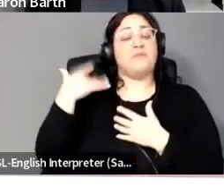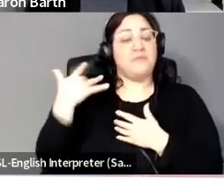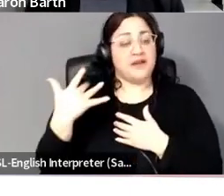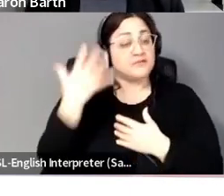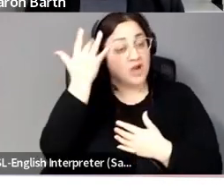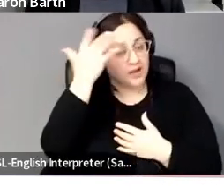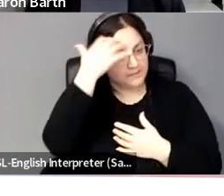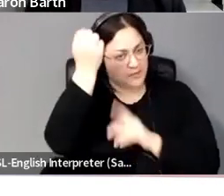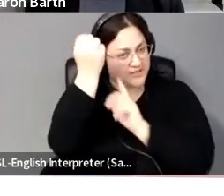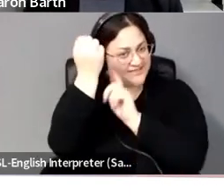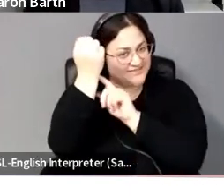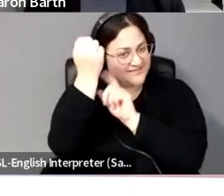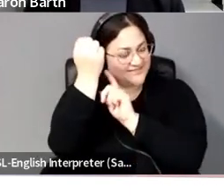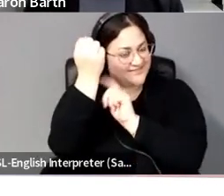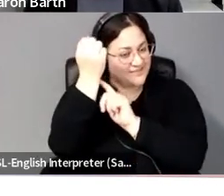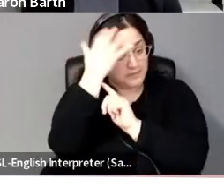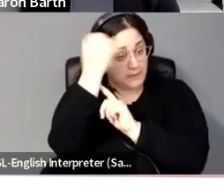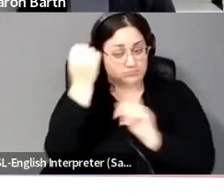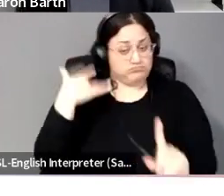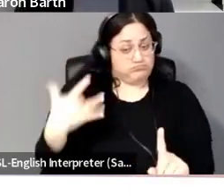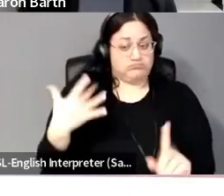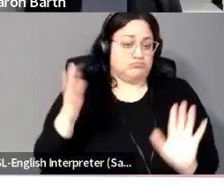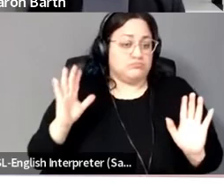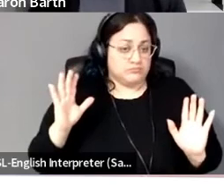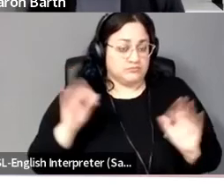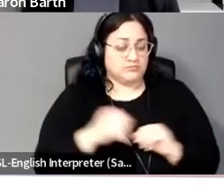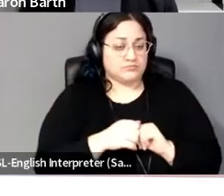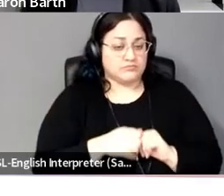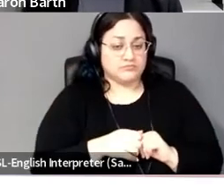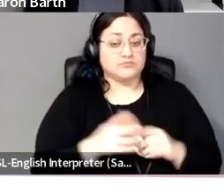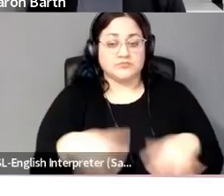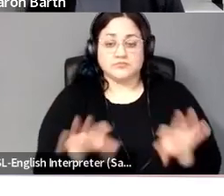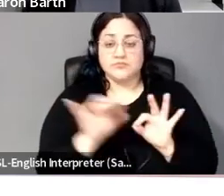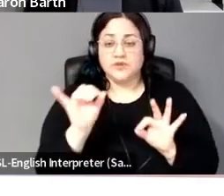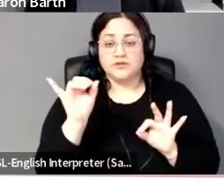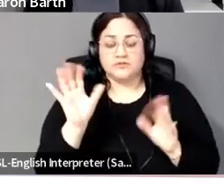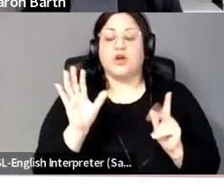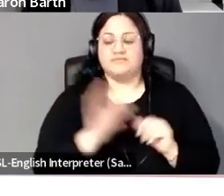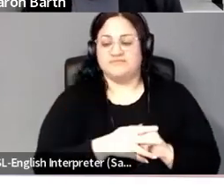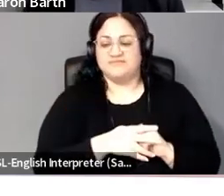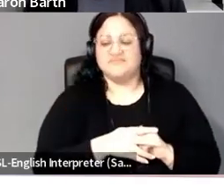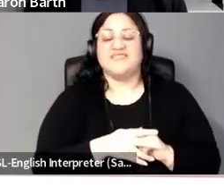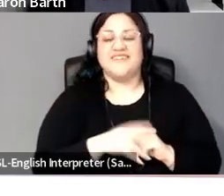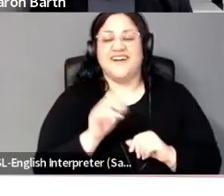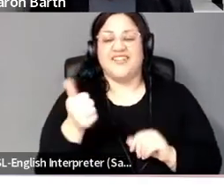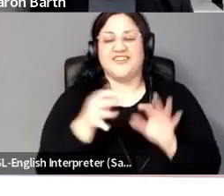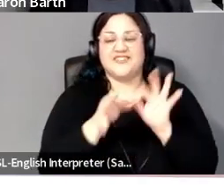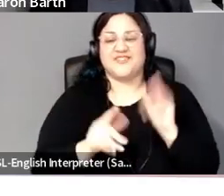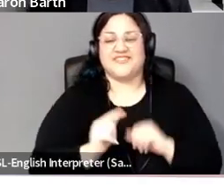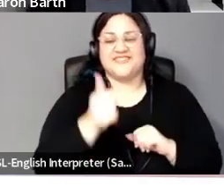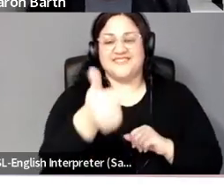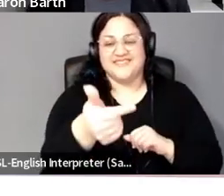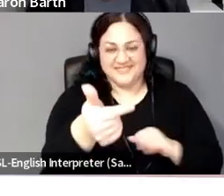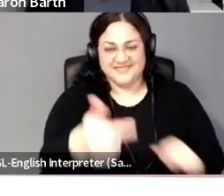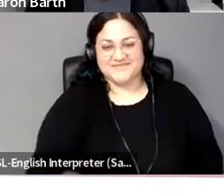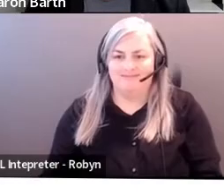successful strategy. It's not because people are like, well, I know how our memory works, so I'm going to be the last person to speak. It's simply that